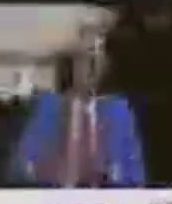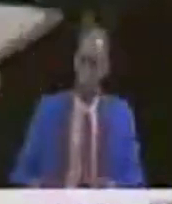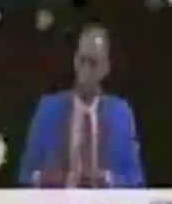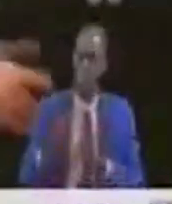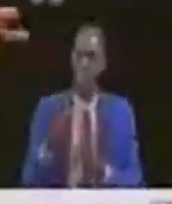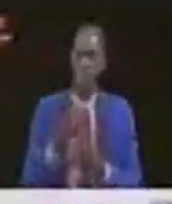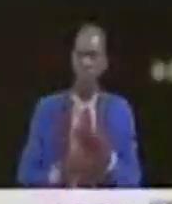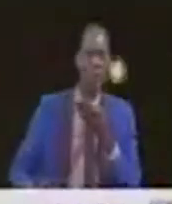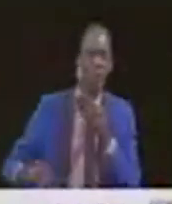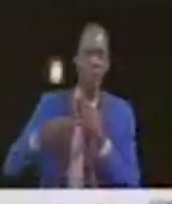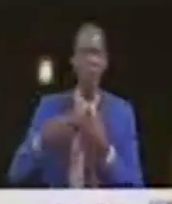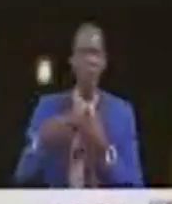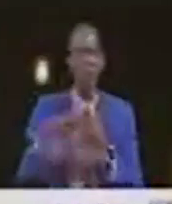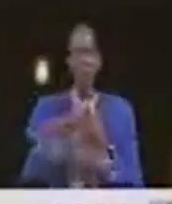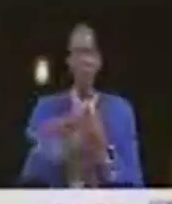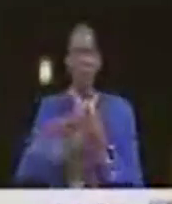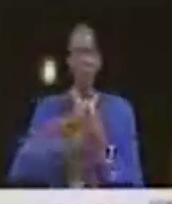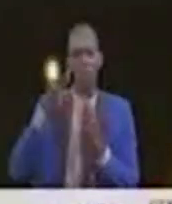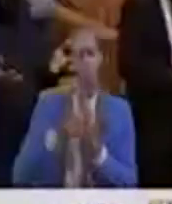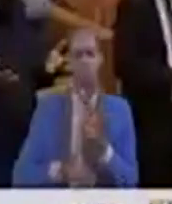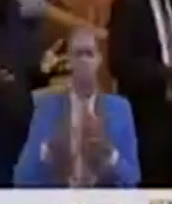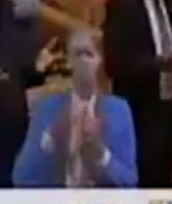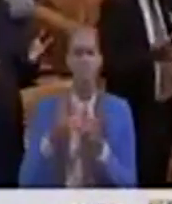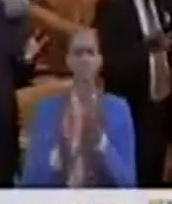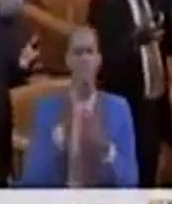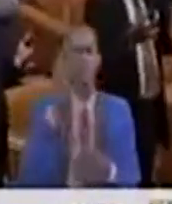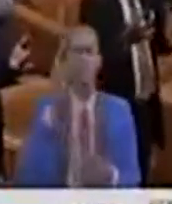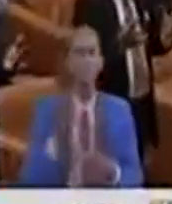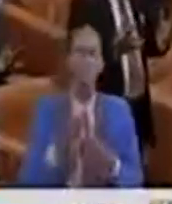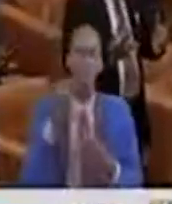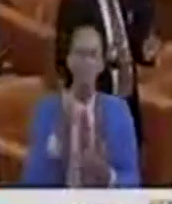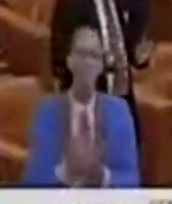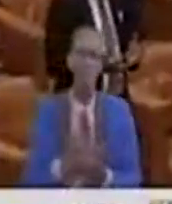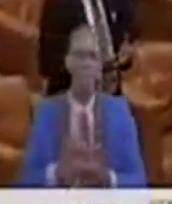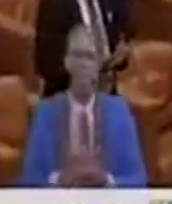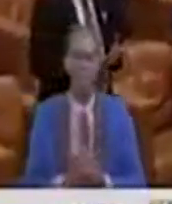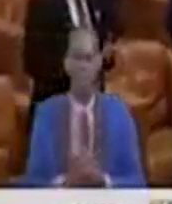restoration and righteousness in Jesus' name. Amen.